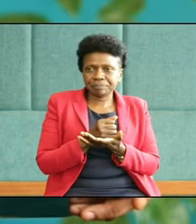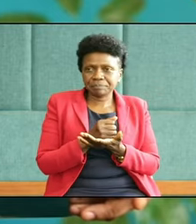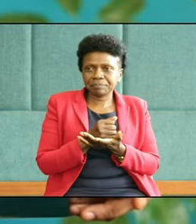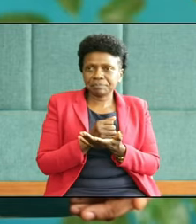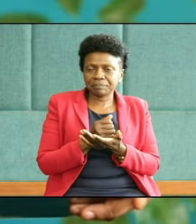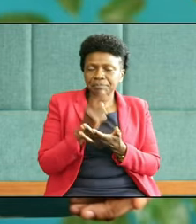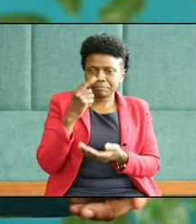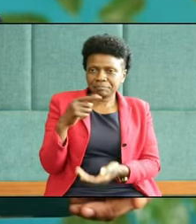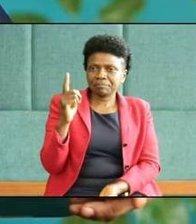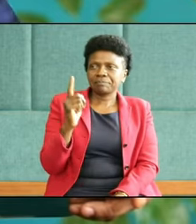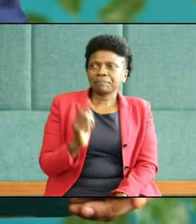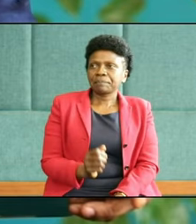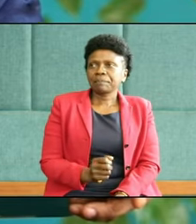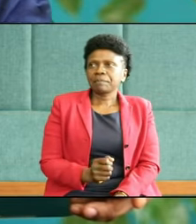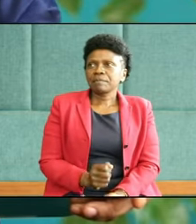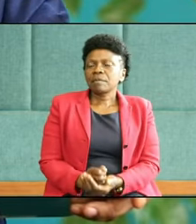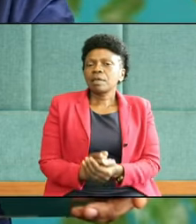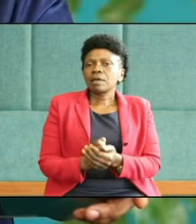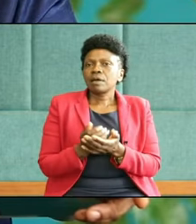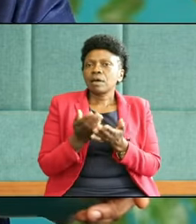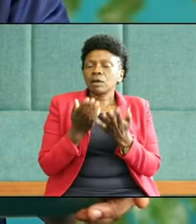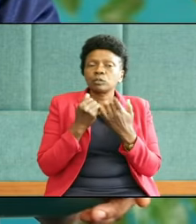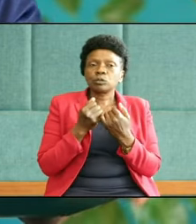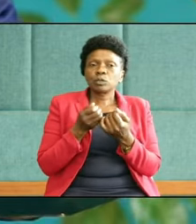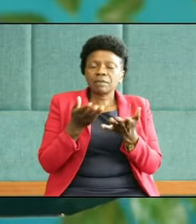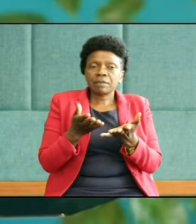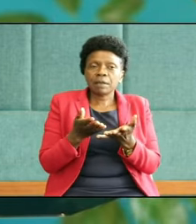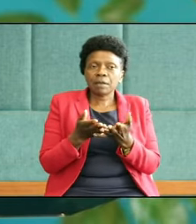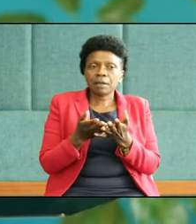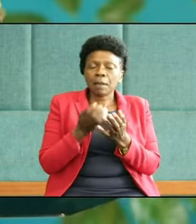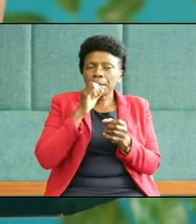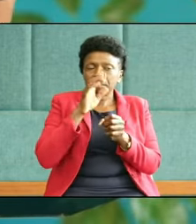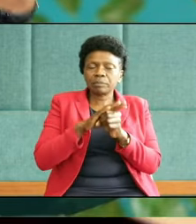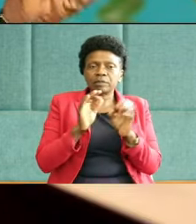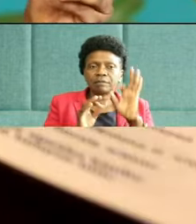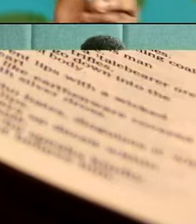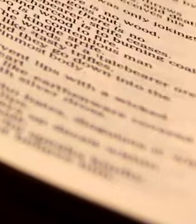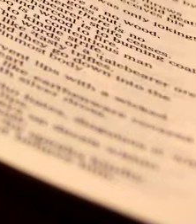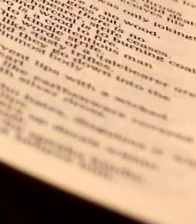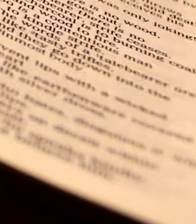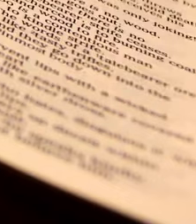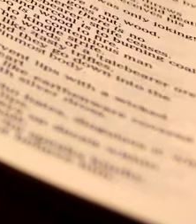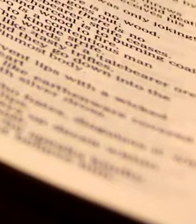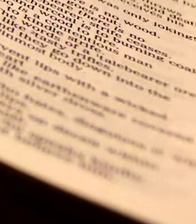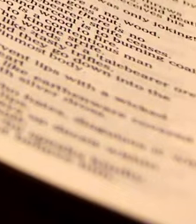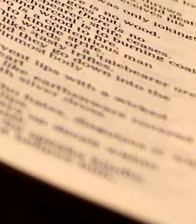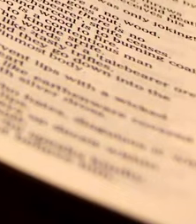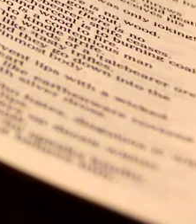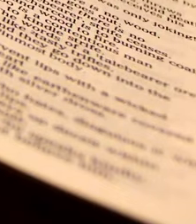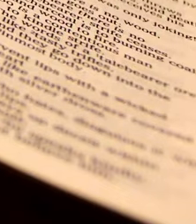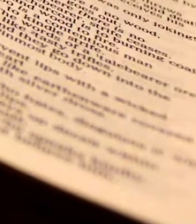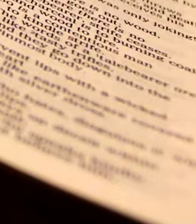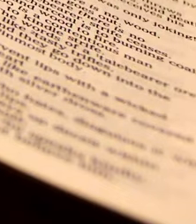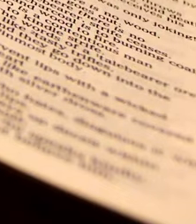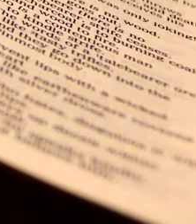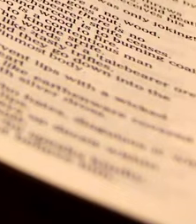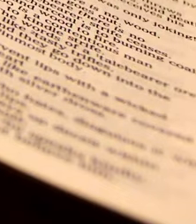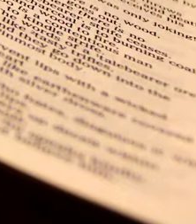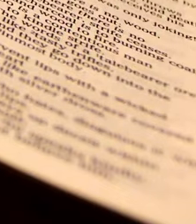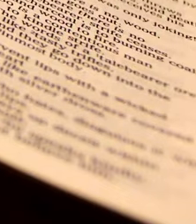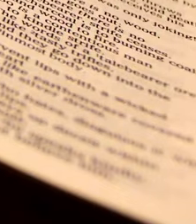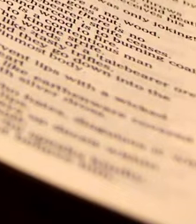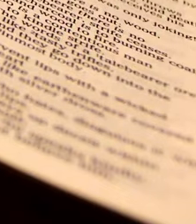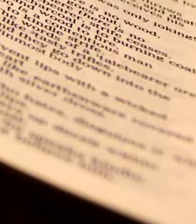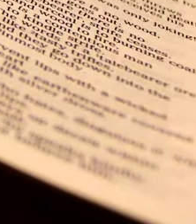All right? I want to make to you four promises. Promise number one is the Bible is going to be the bedrock of our study this morning. The reason